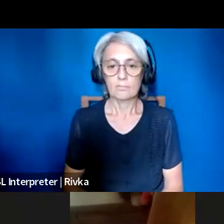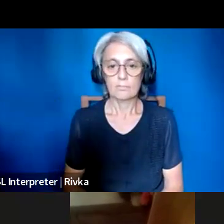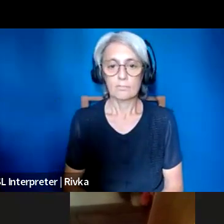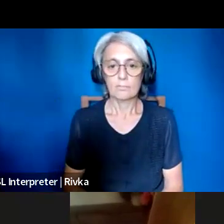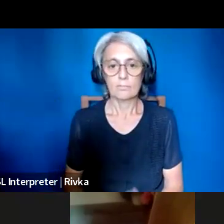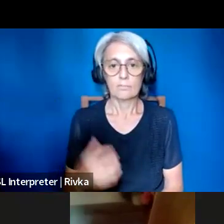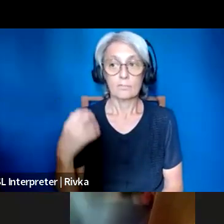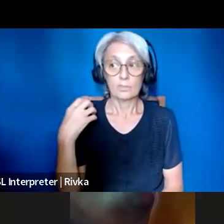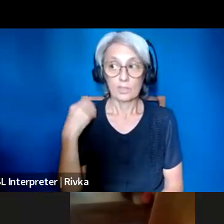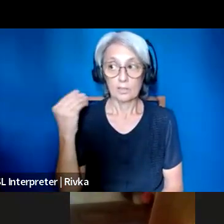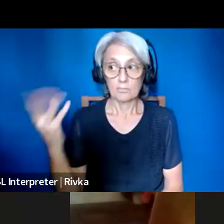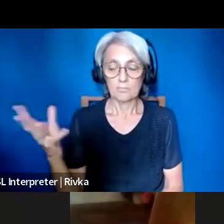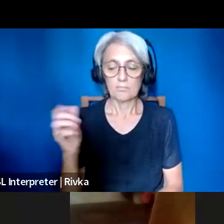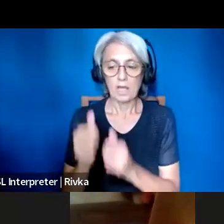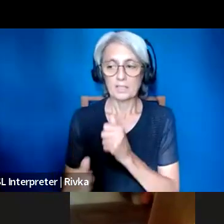Chair, the motion passes.